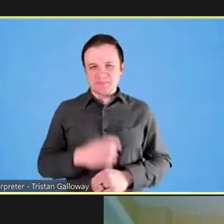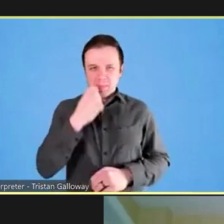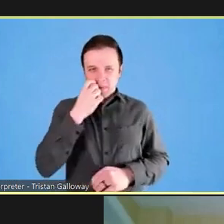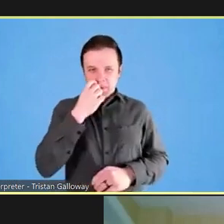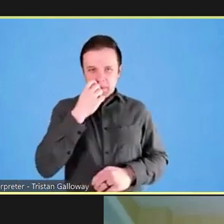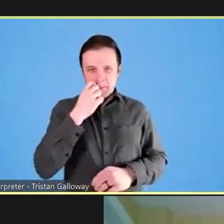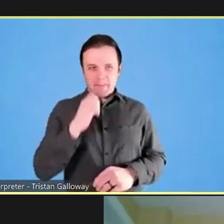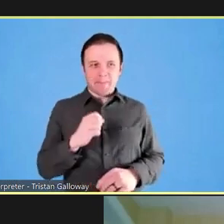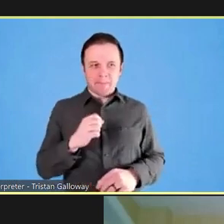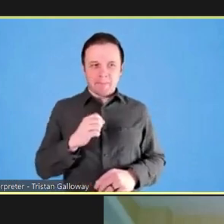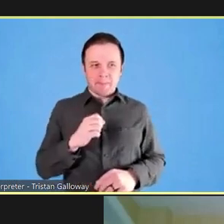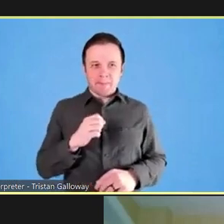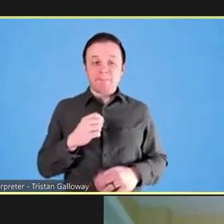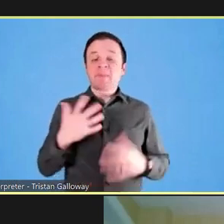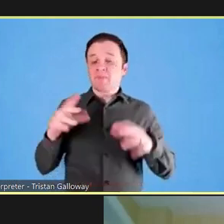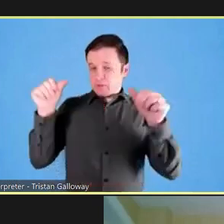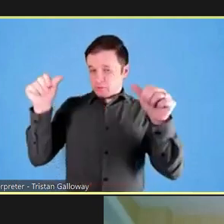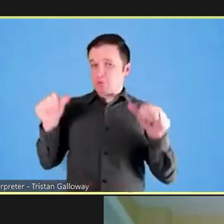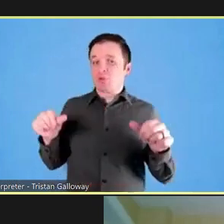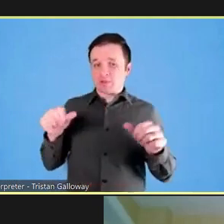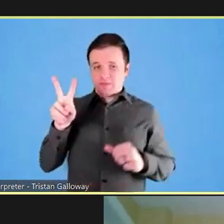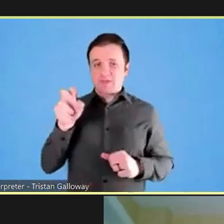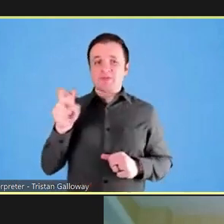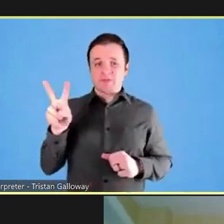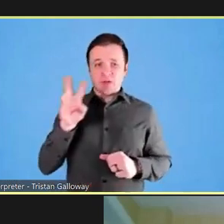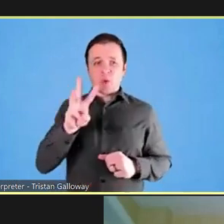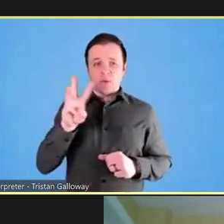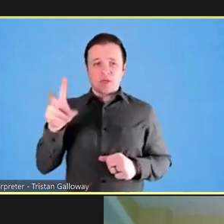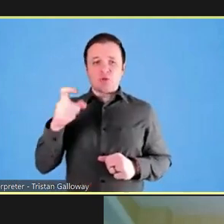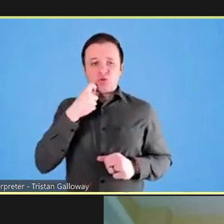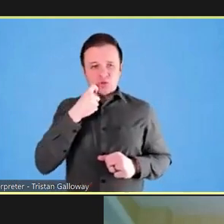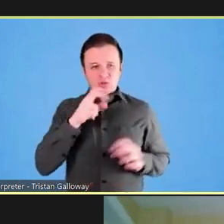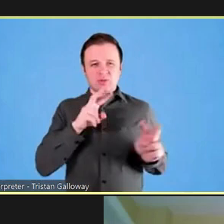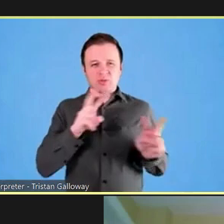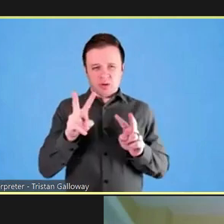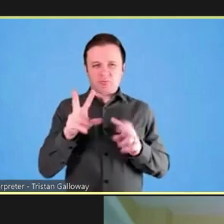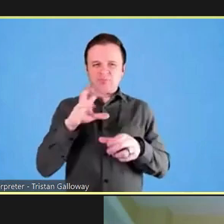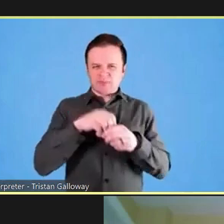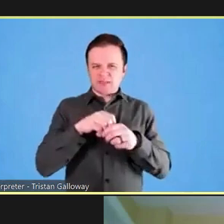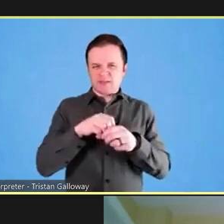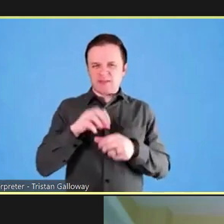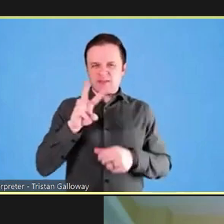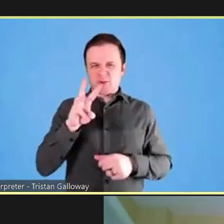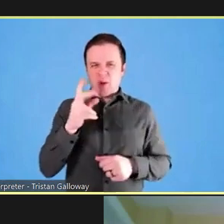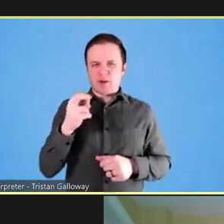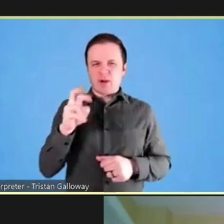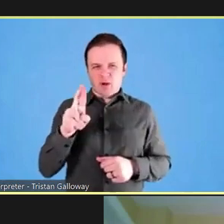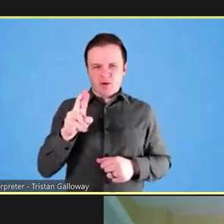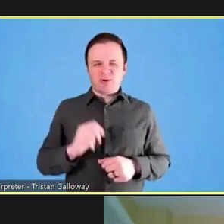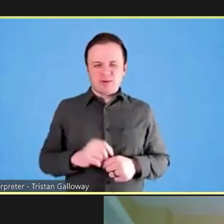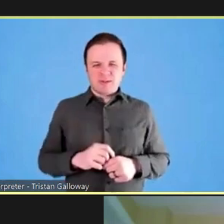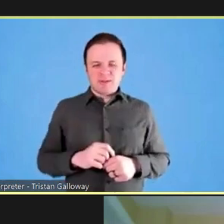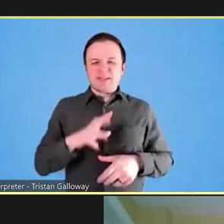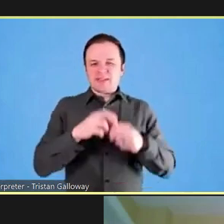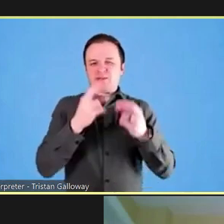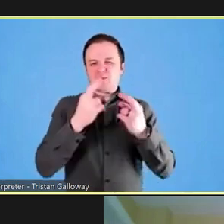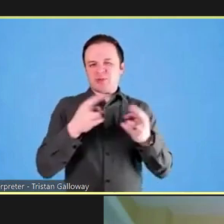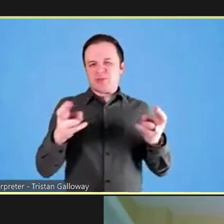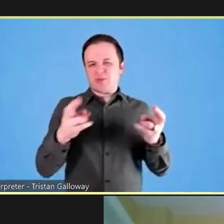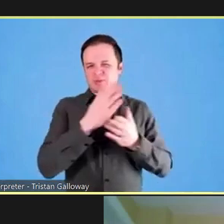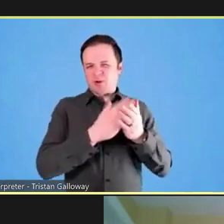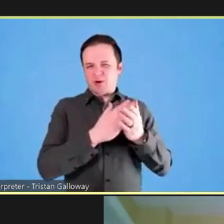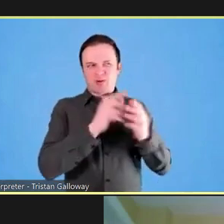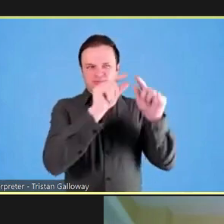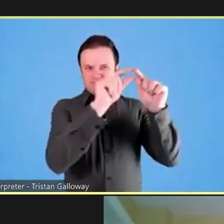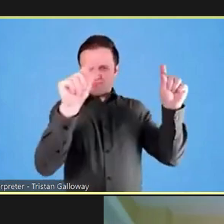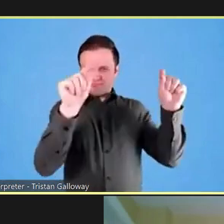it has been posted on the VSV website that you just saw in the webinar. And it's in the resources section